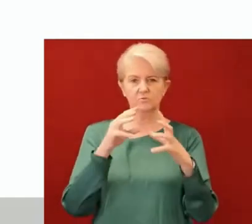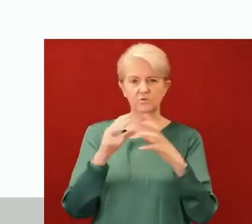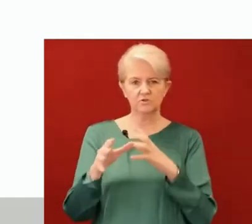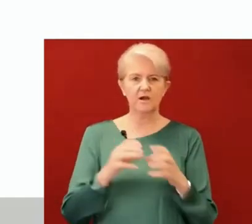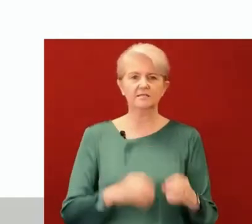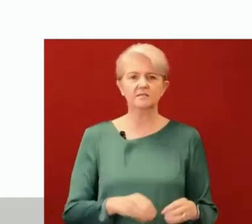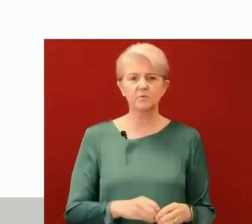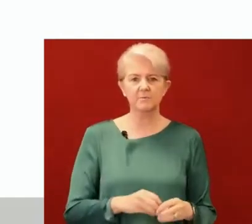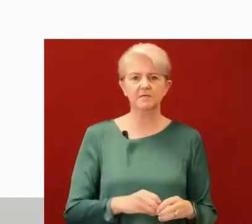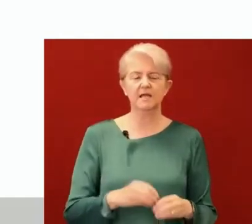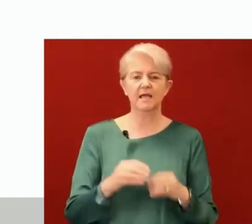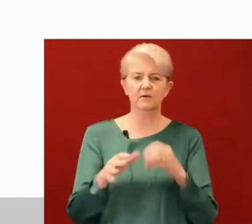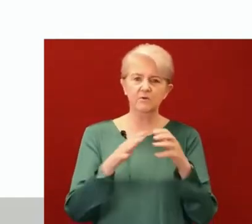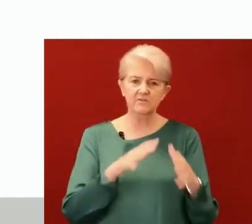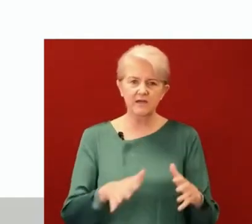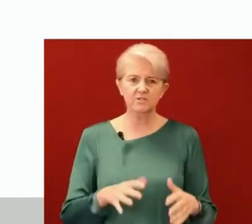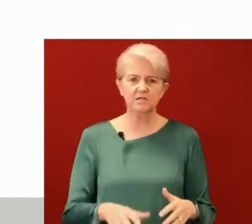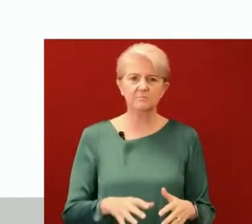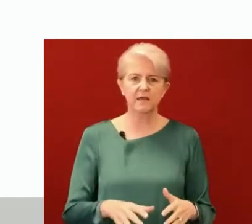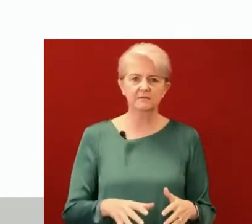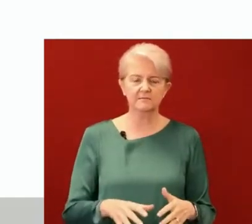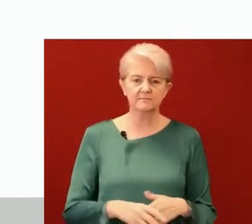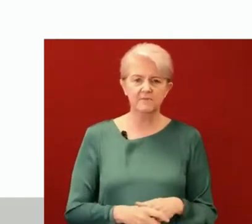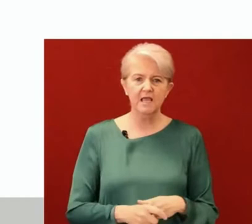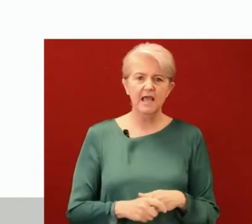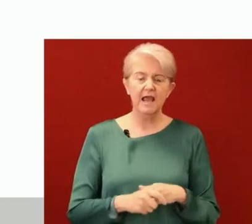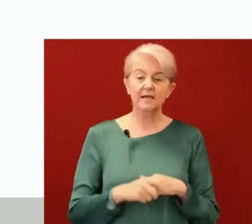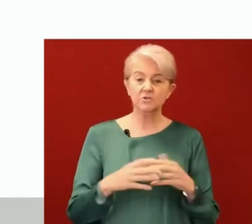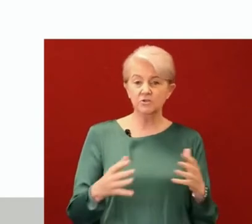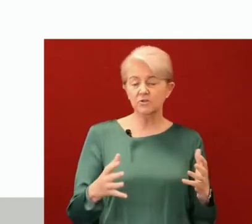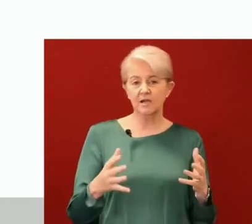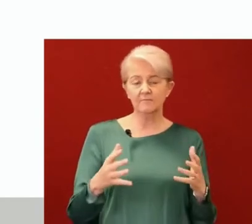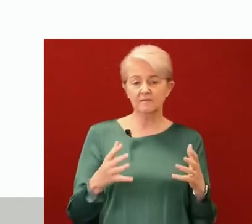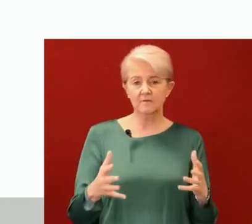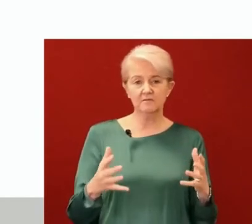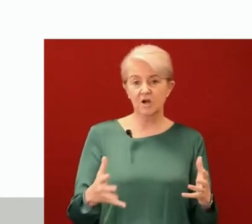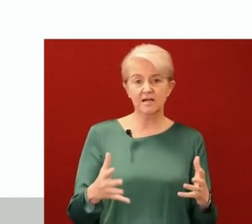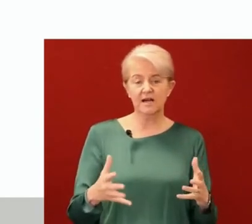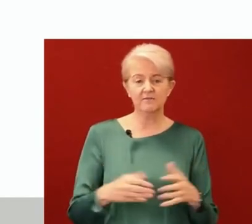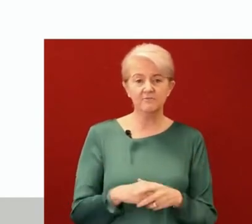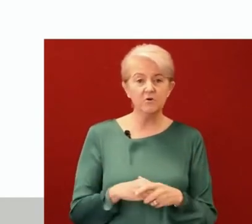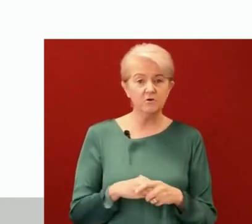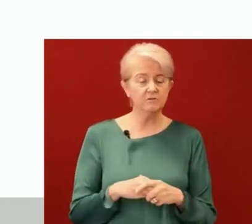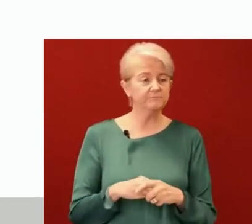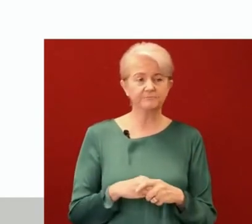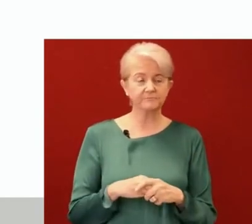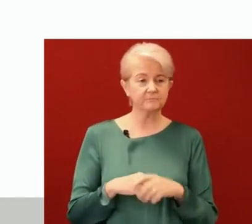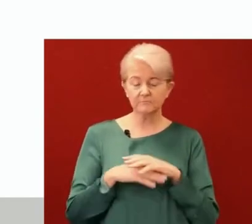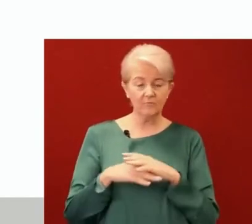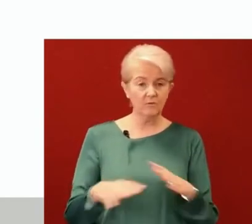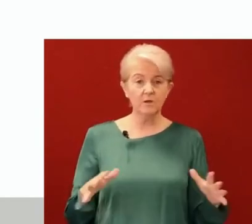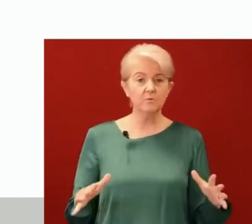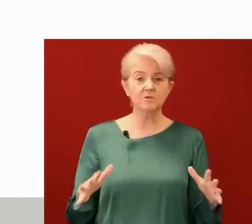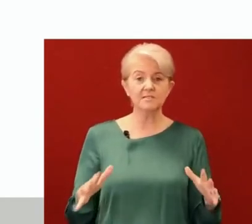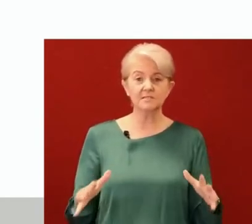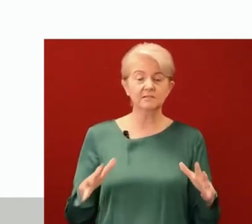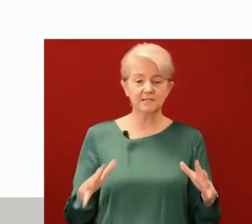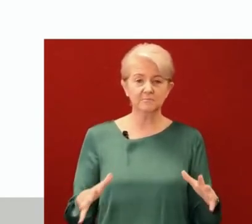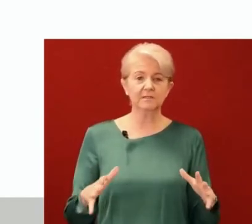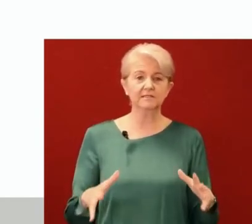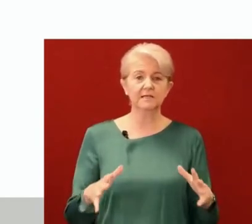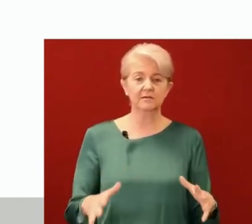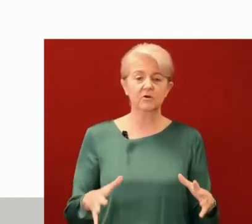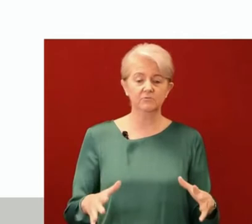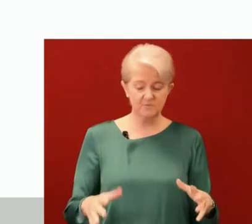struggles with attracting women and with that gender balance. And in 1984, we were still